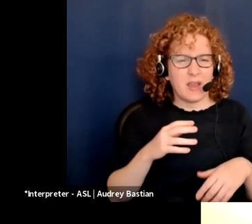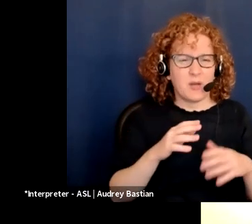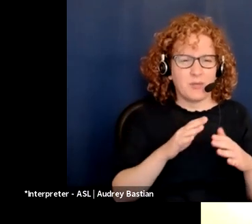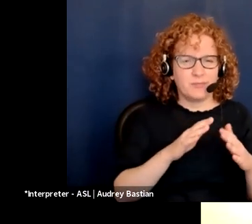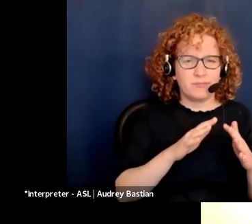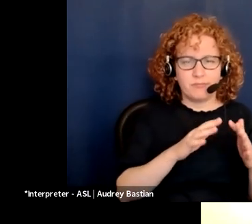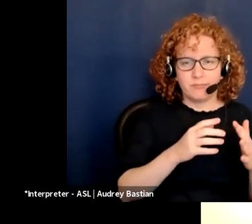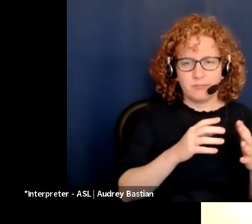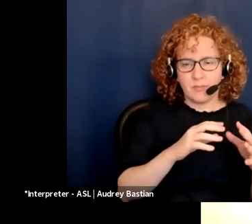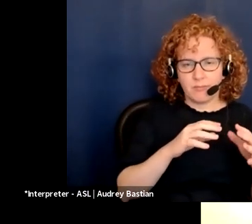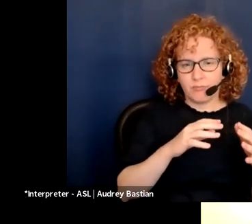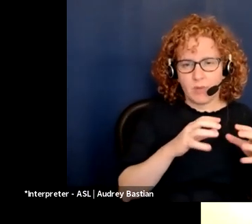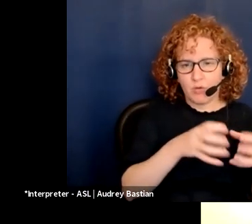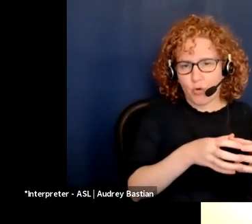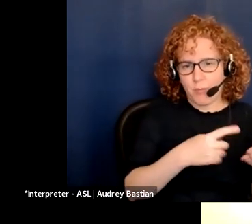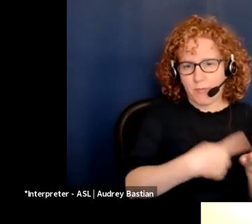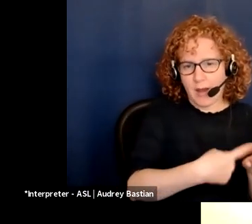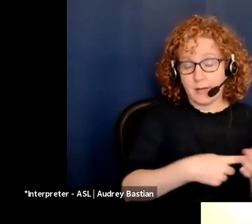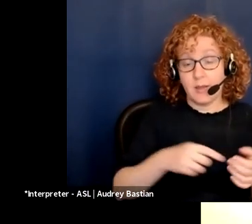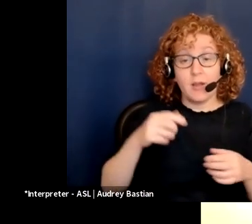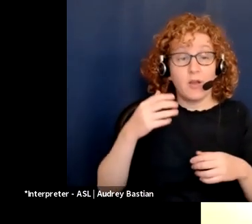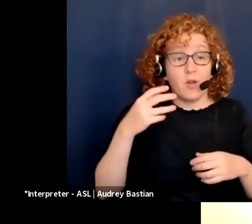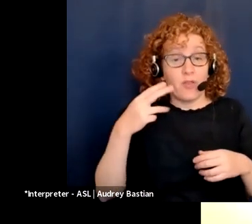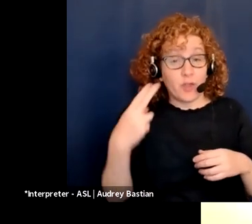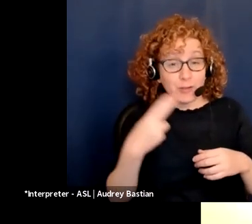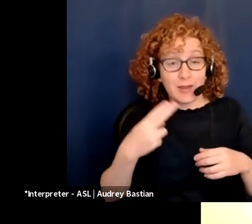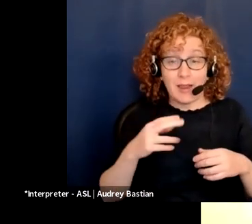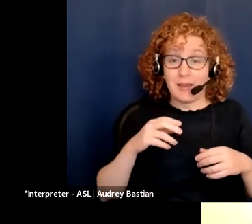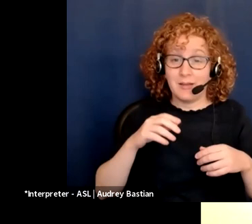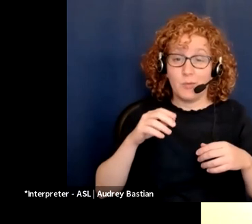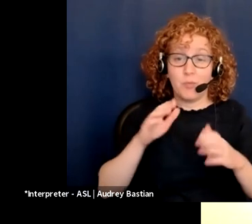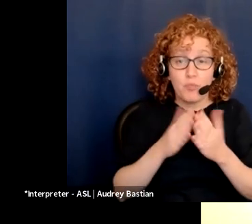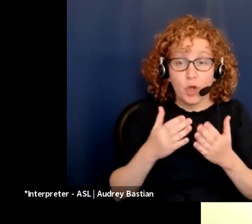Friday night Star Trek watching with my partner. So like